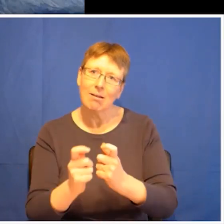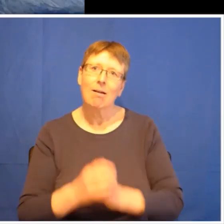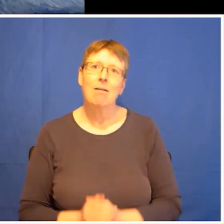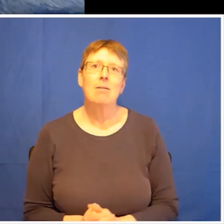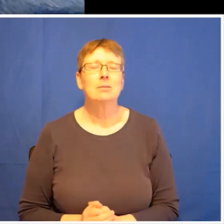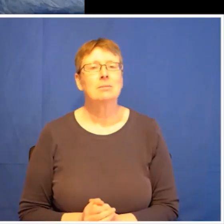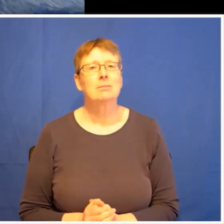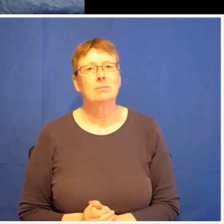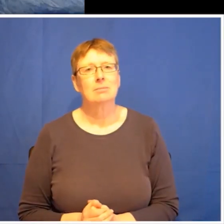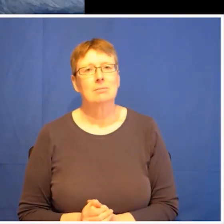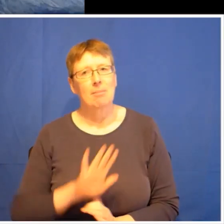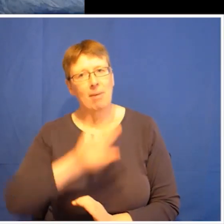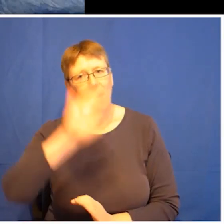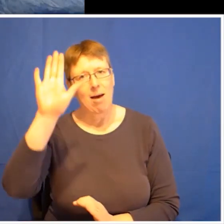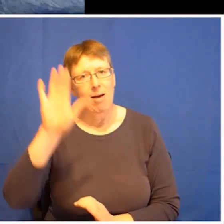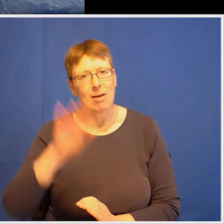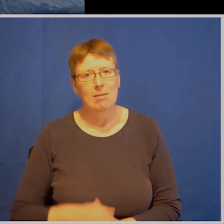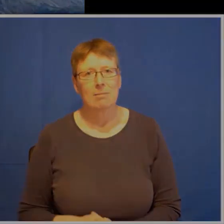Bye-bye.